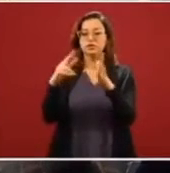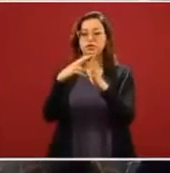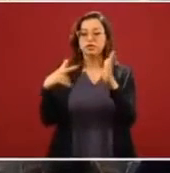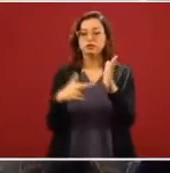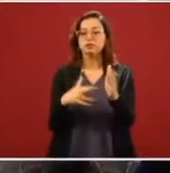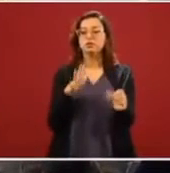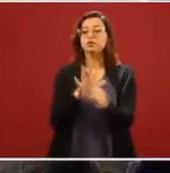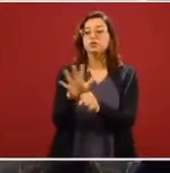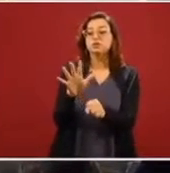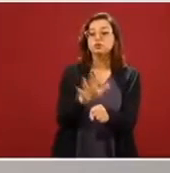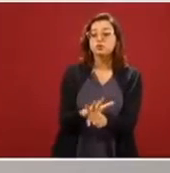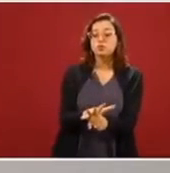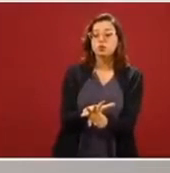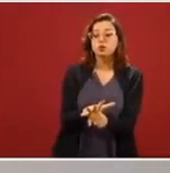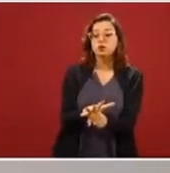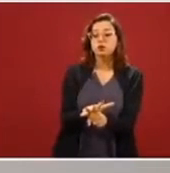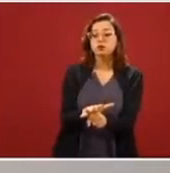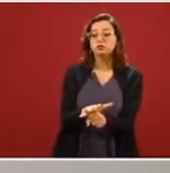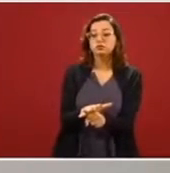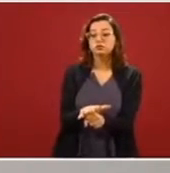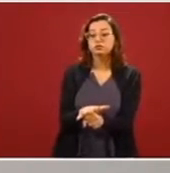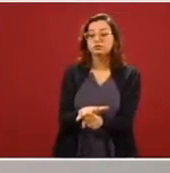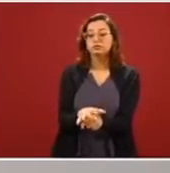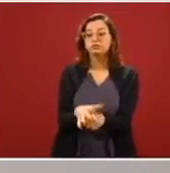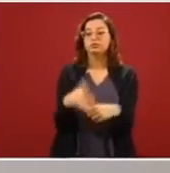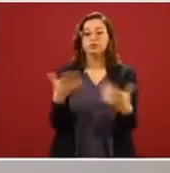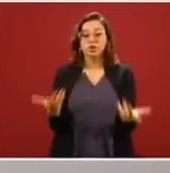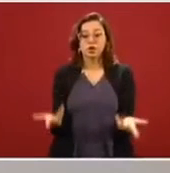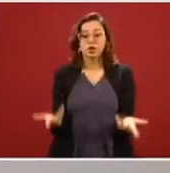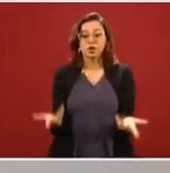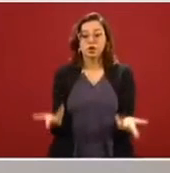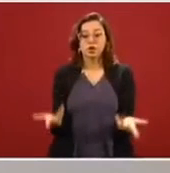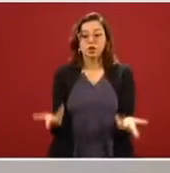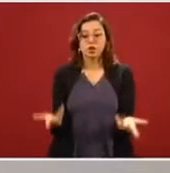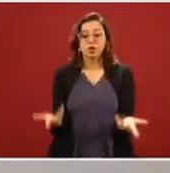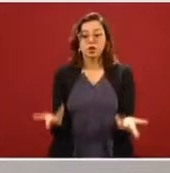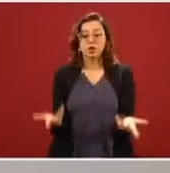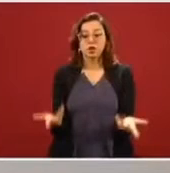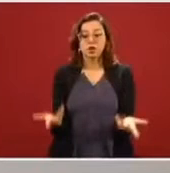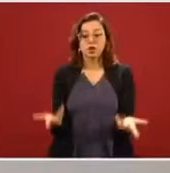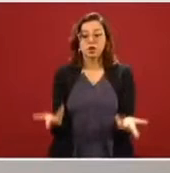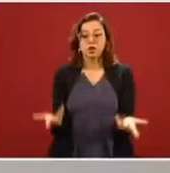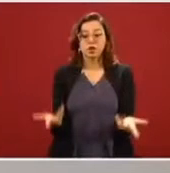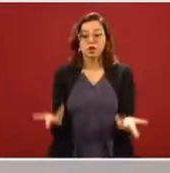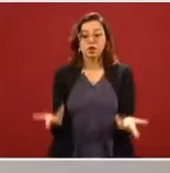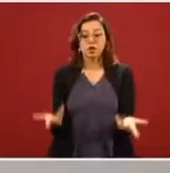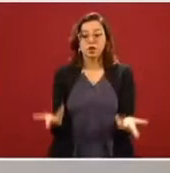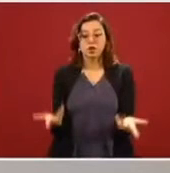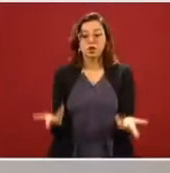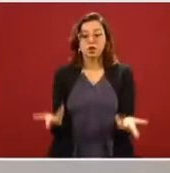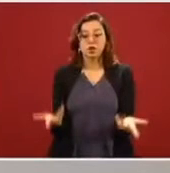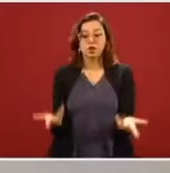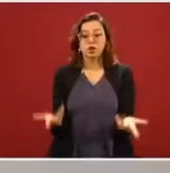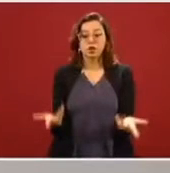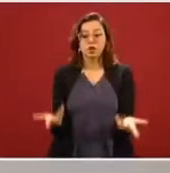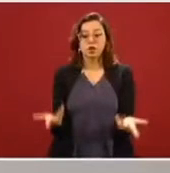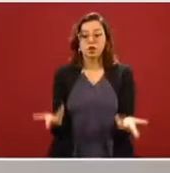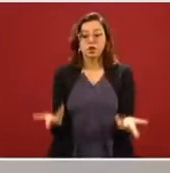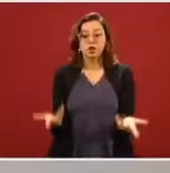que las medidas It de is protección, de prevención, that the measures of protection,